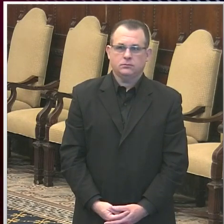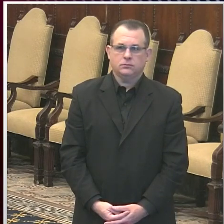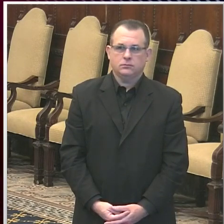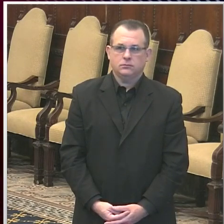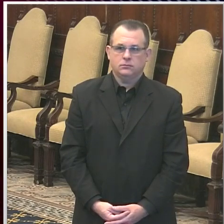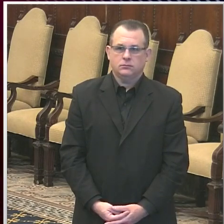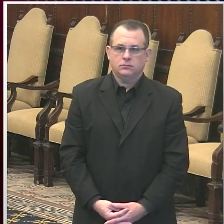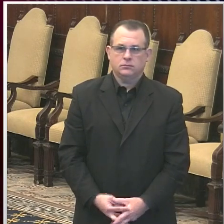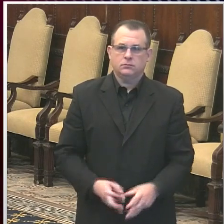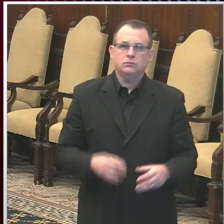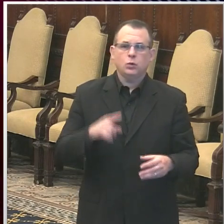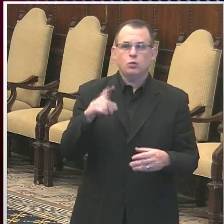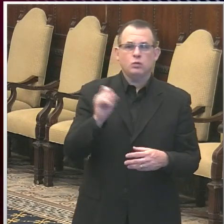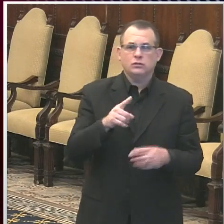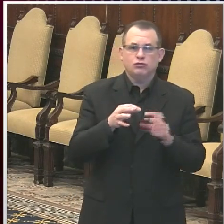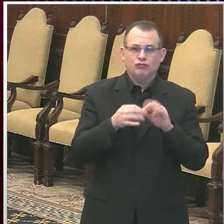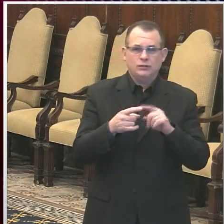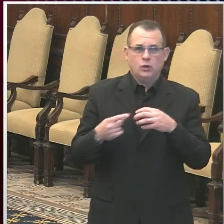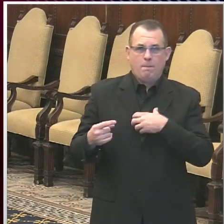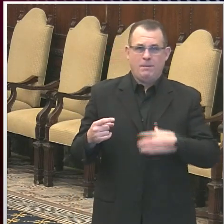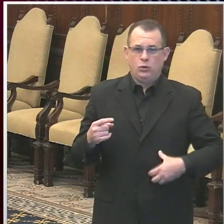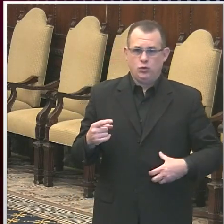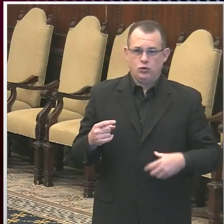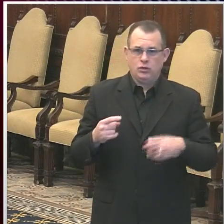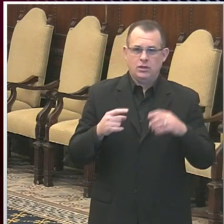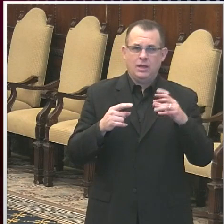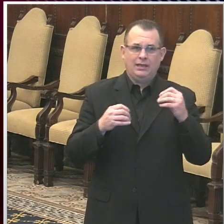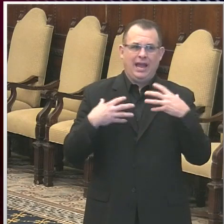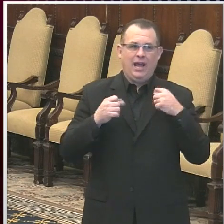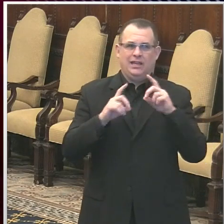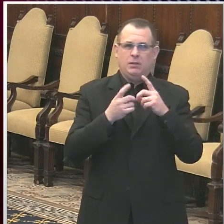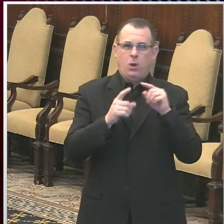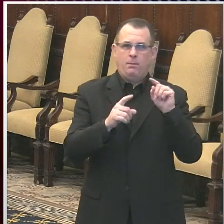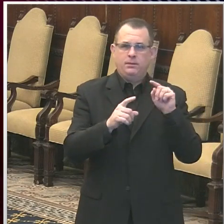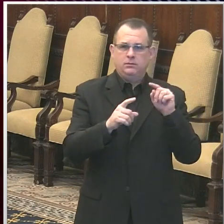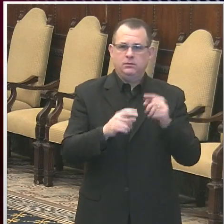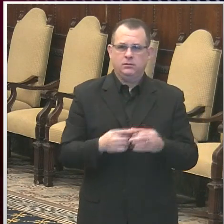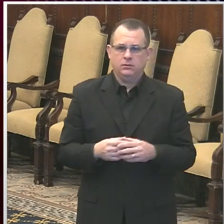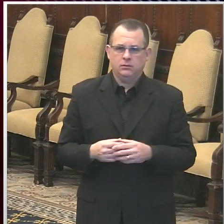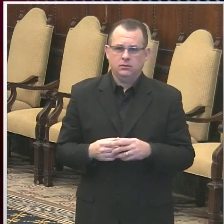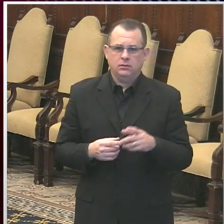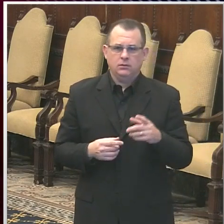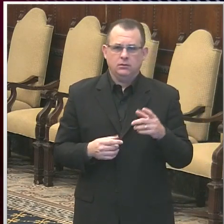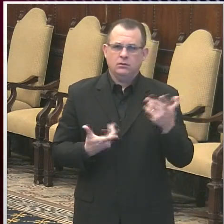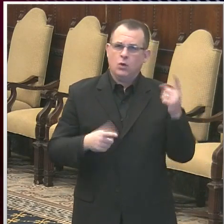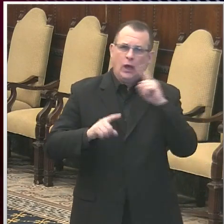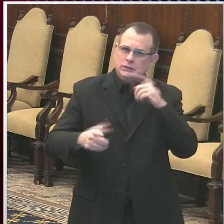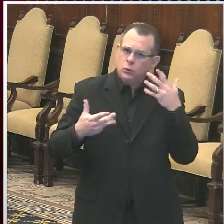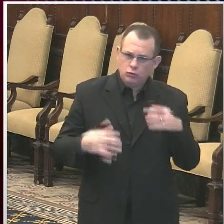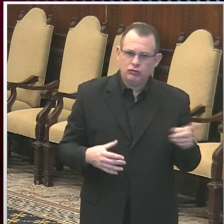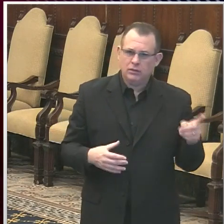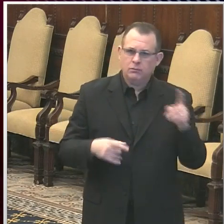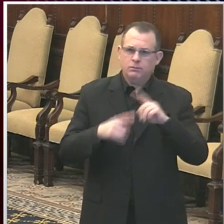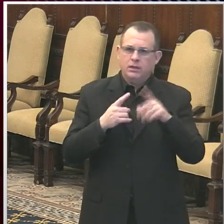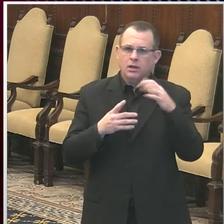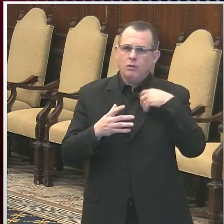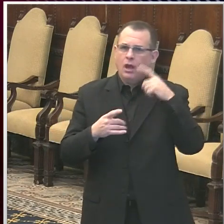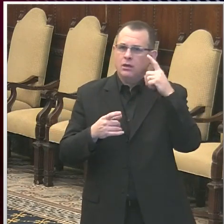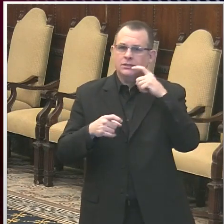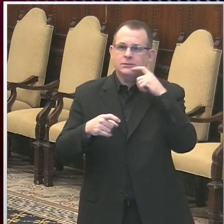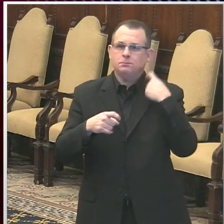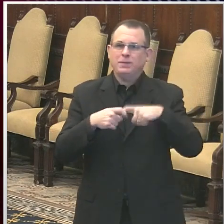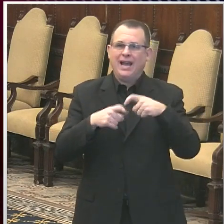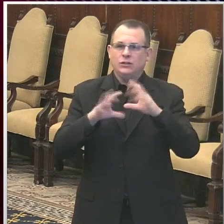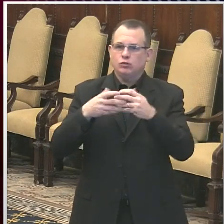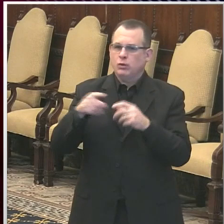This is a question that goes to the mayor and the health department, and I know this question has already been answered, but I want this for the Hispanic audience. This